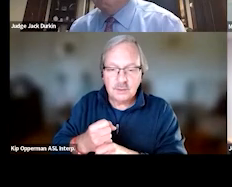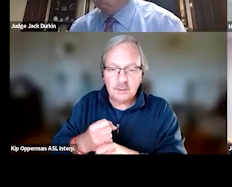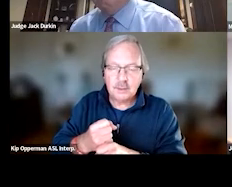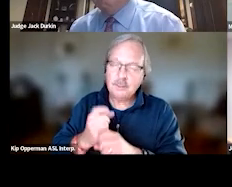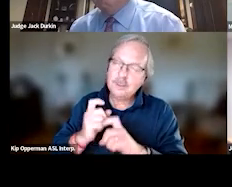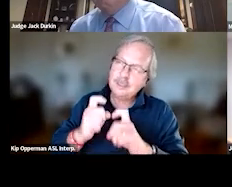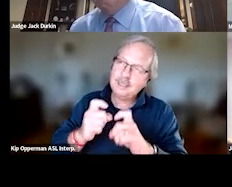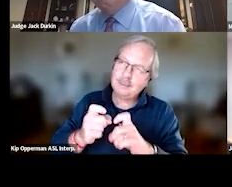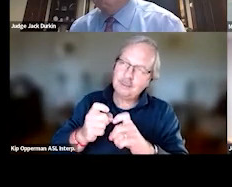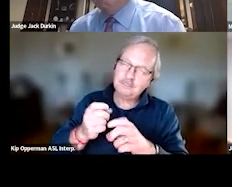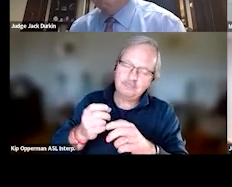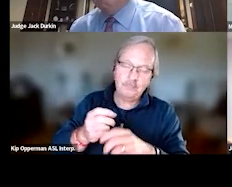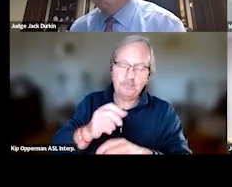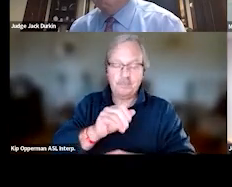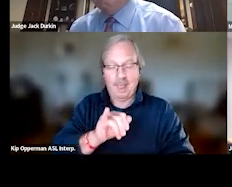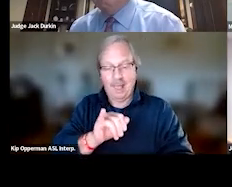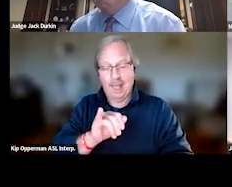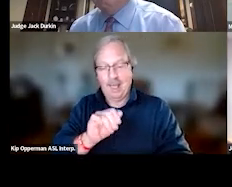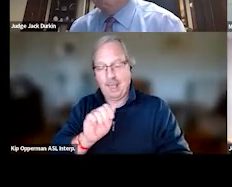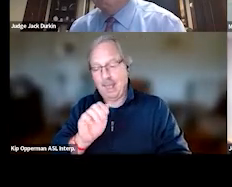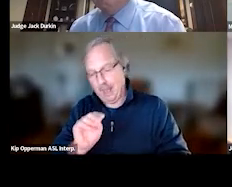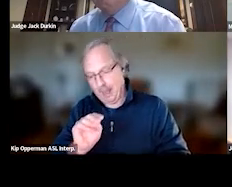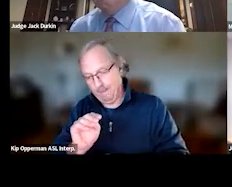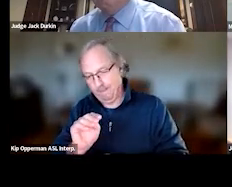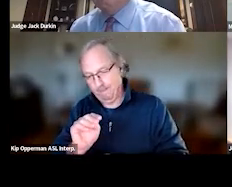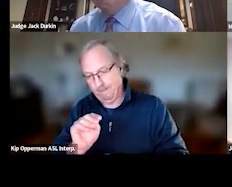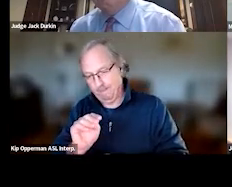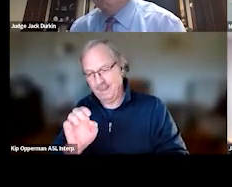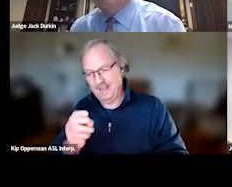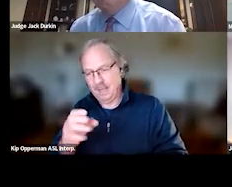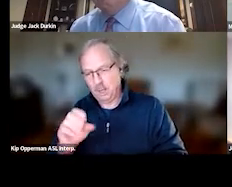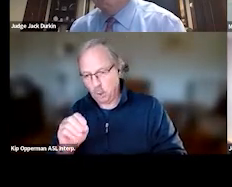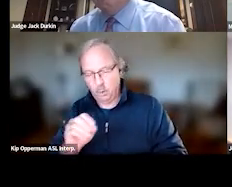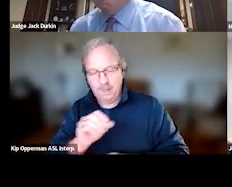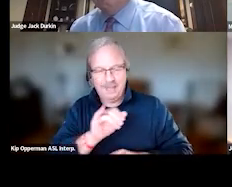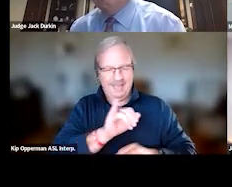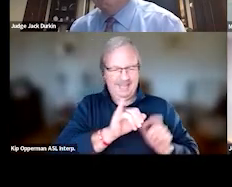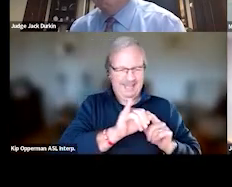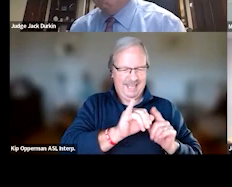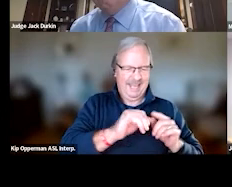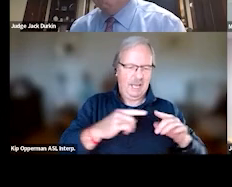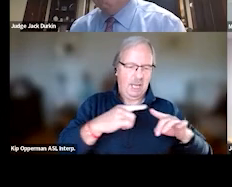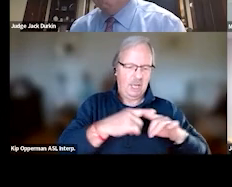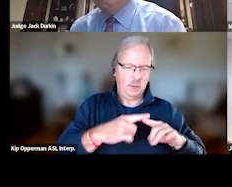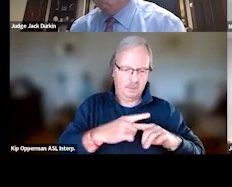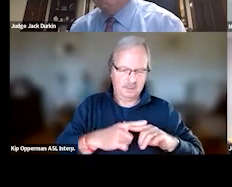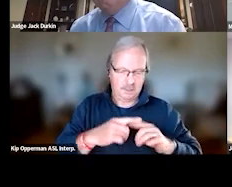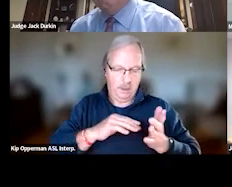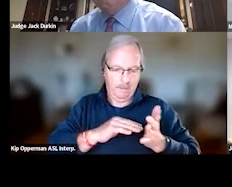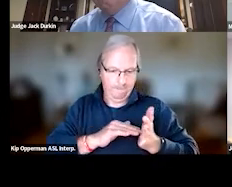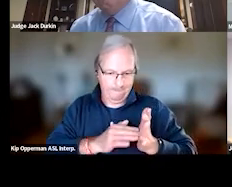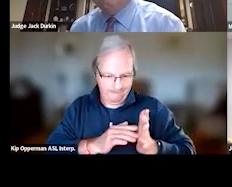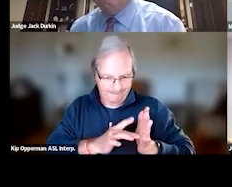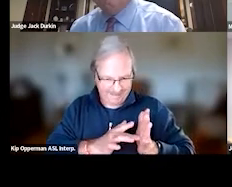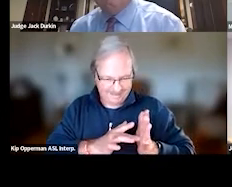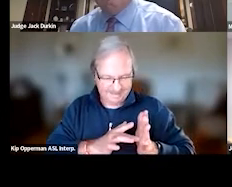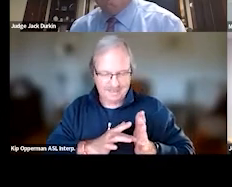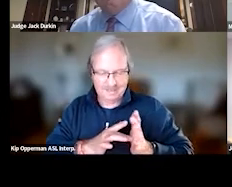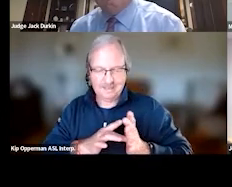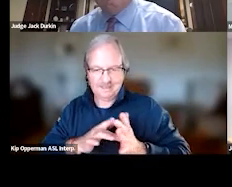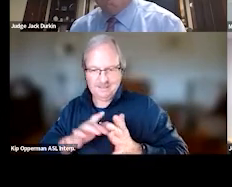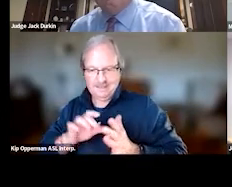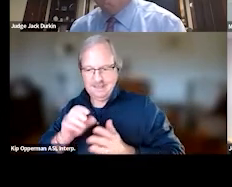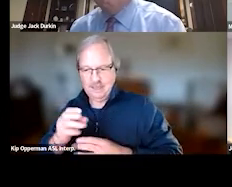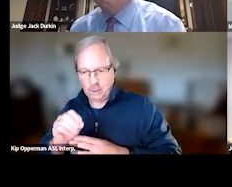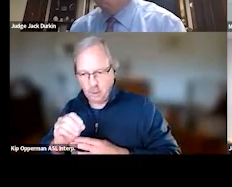It's called I Am ECHO, and it stands for Interdisciplinary Addiction Medicine, ECHO. And you can just Google it,